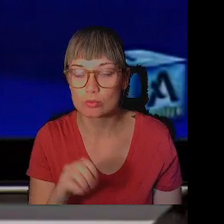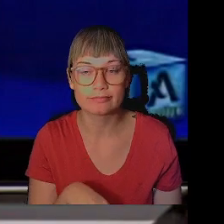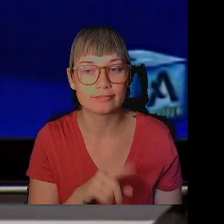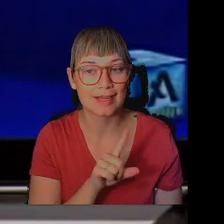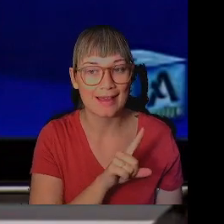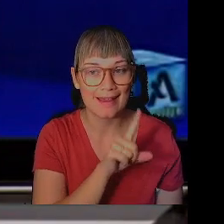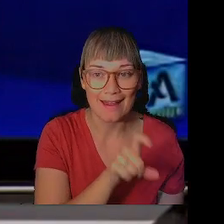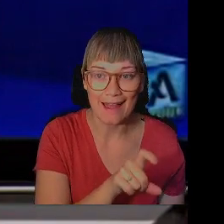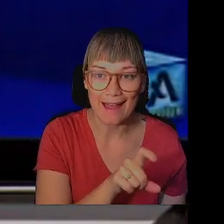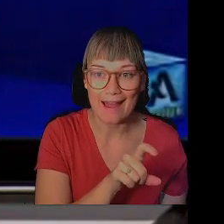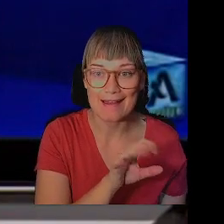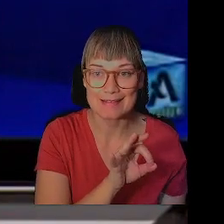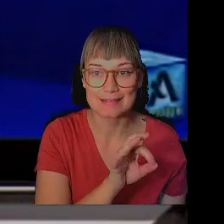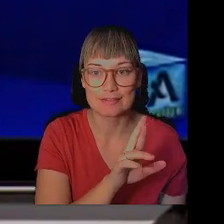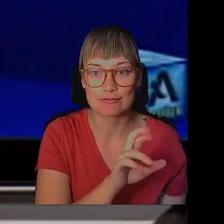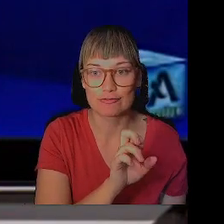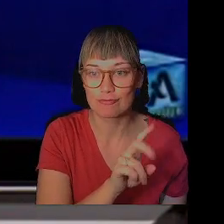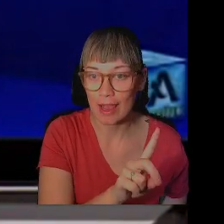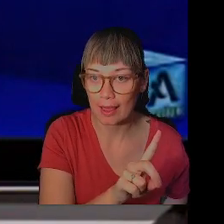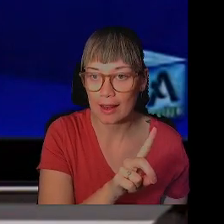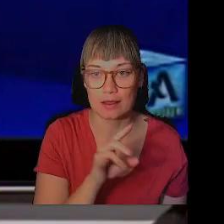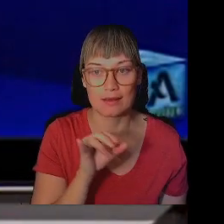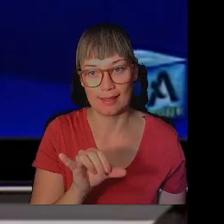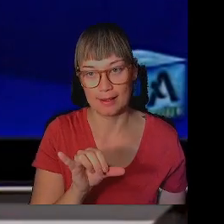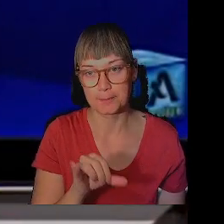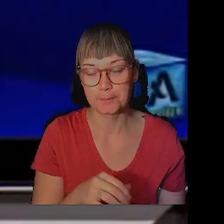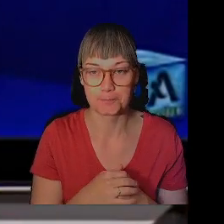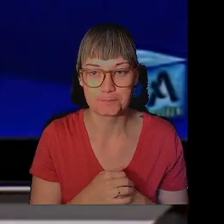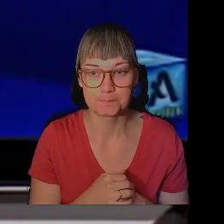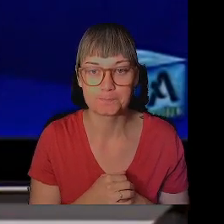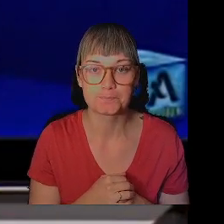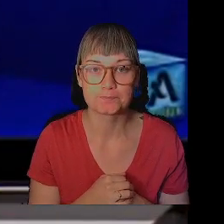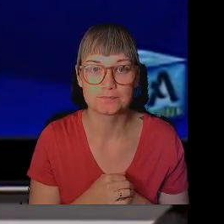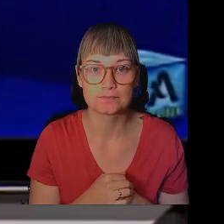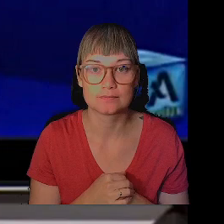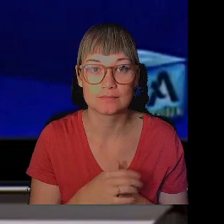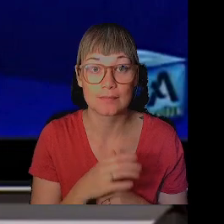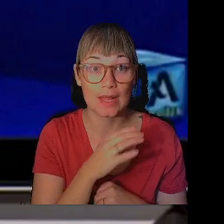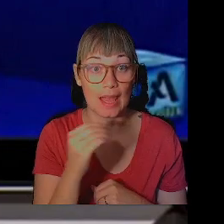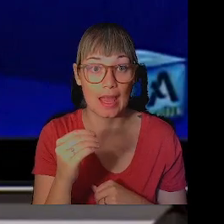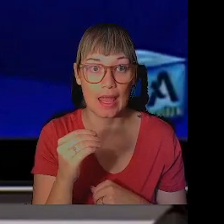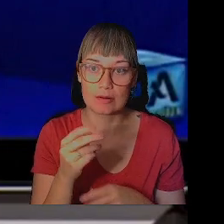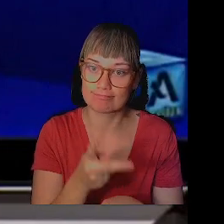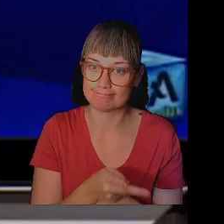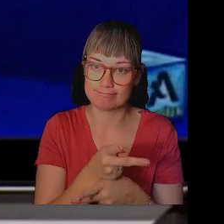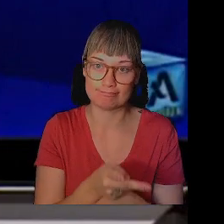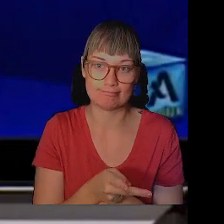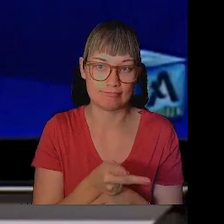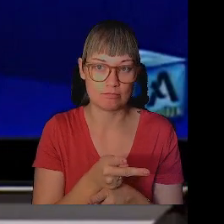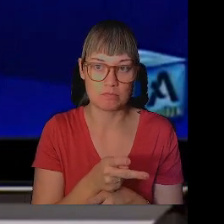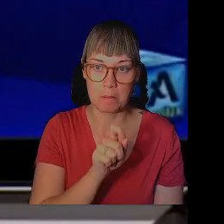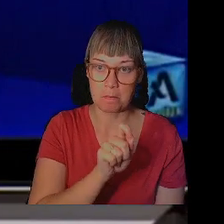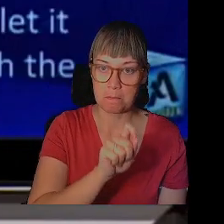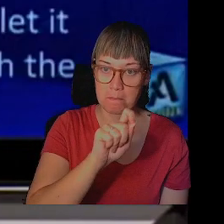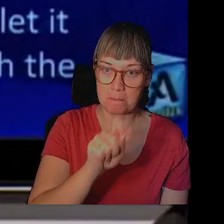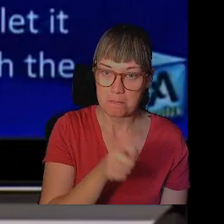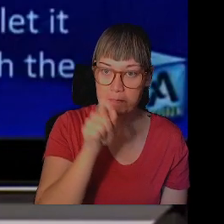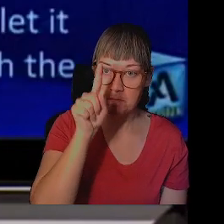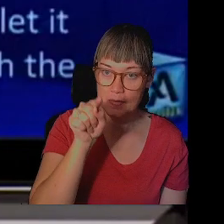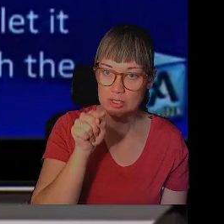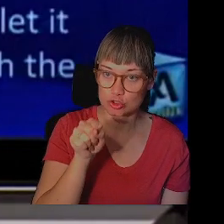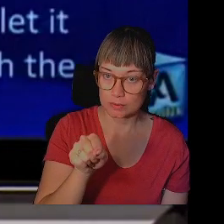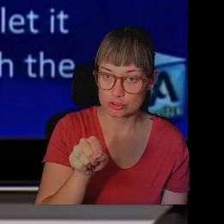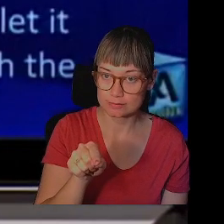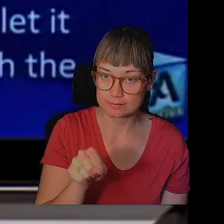words that describe who is talking. All right, and watch punctuation. Let's do a quick review now. Let's